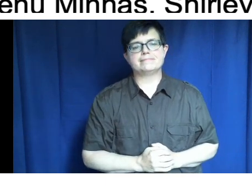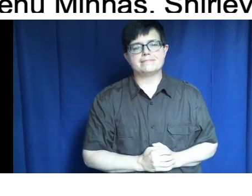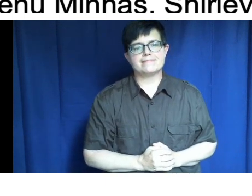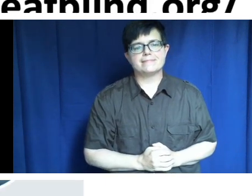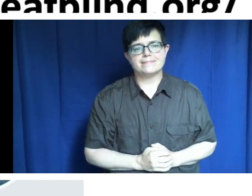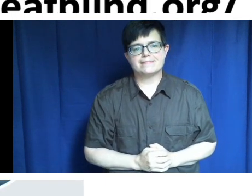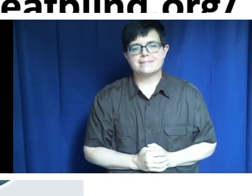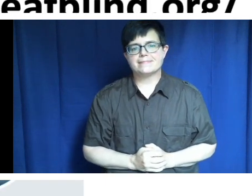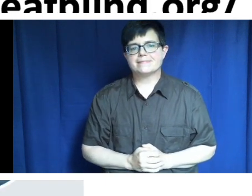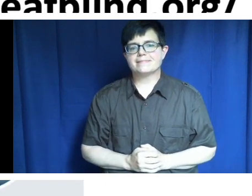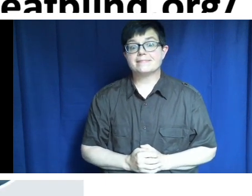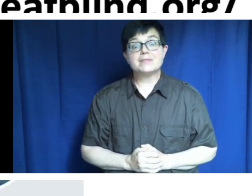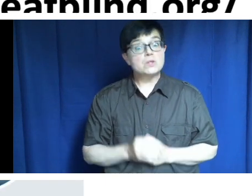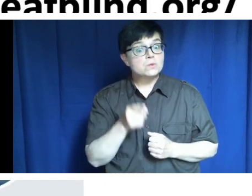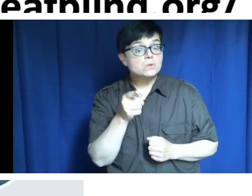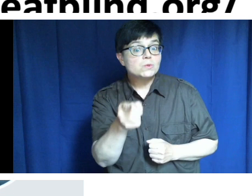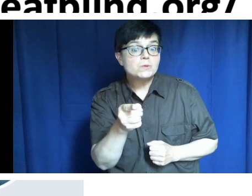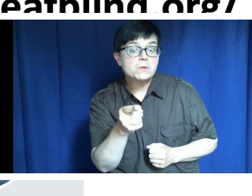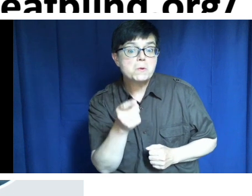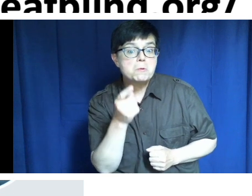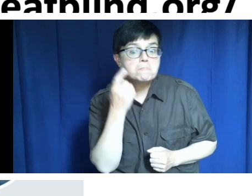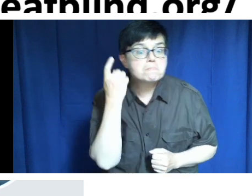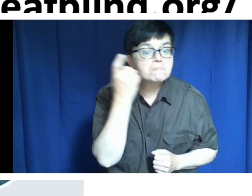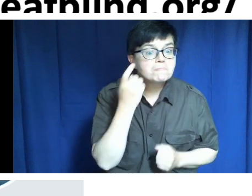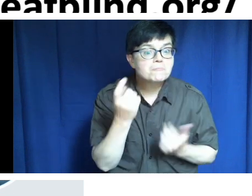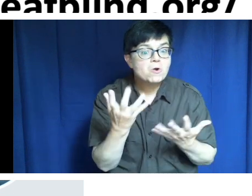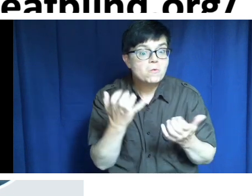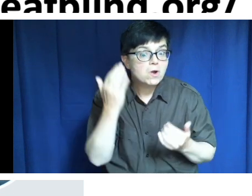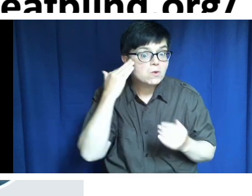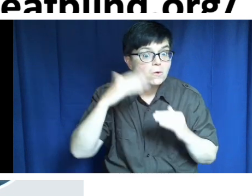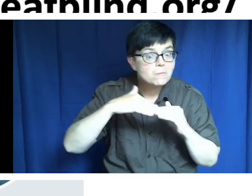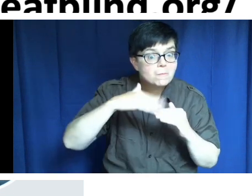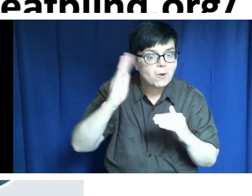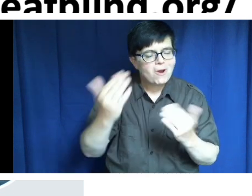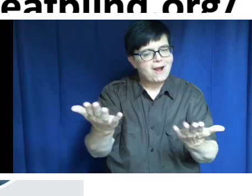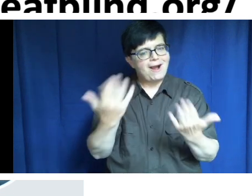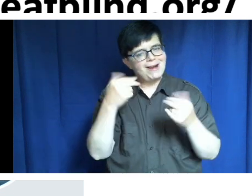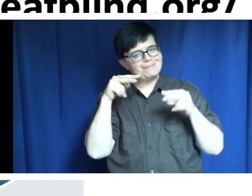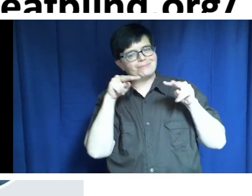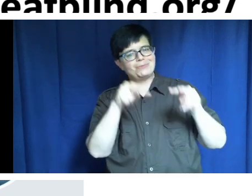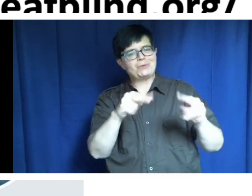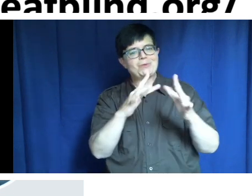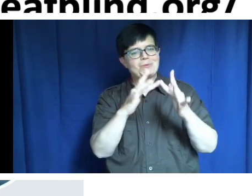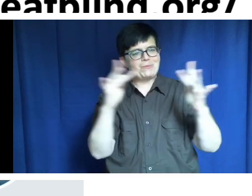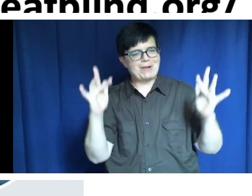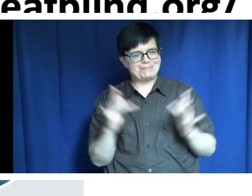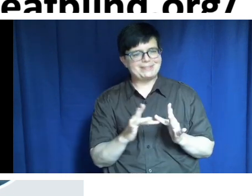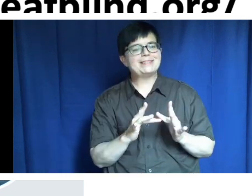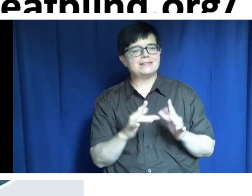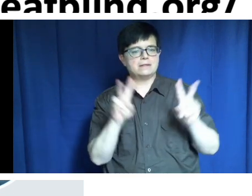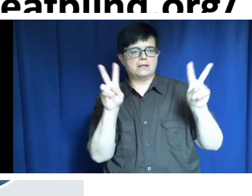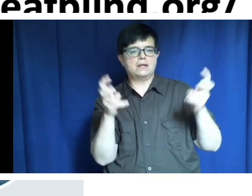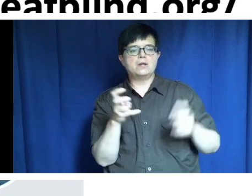reality. If you would like to know more, I invite you to visit our website,